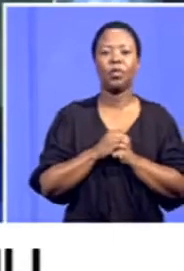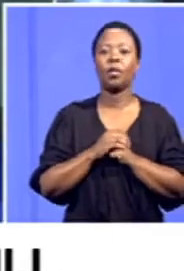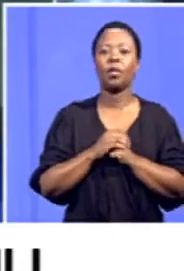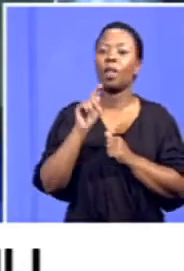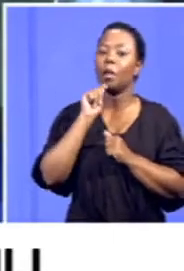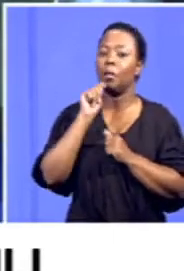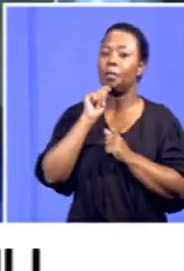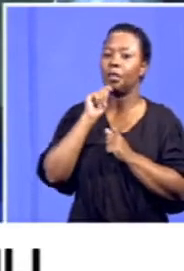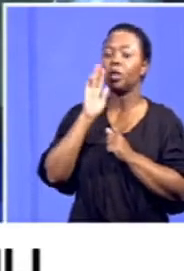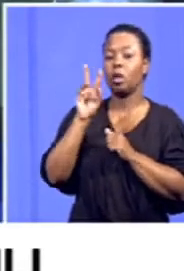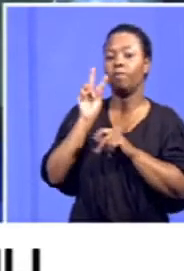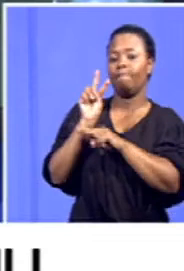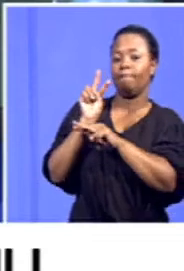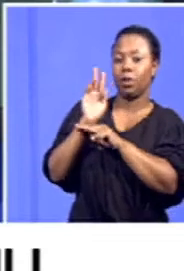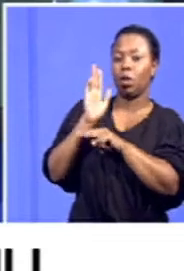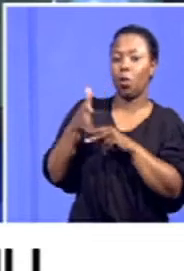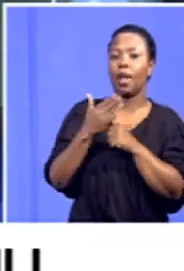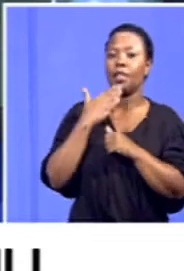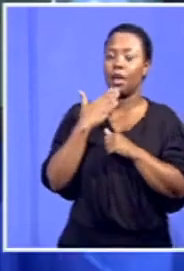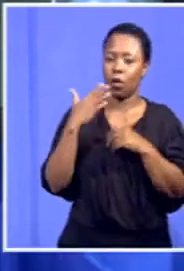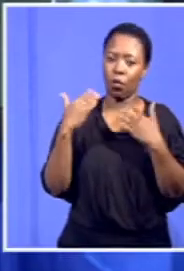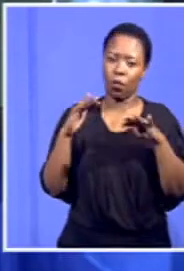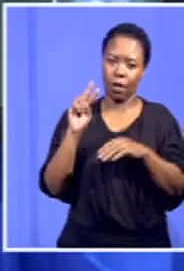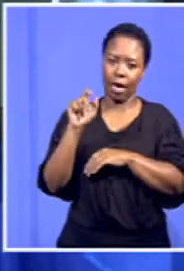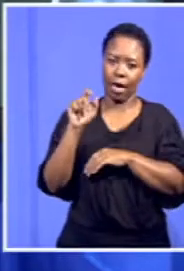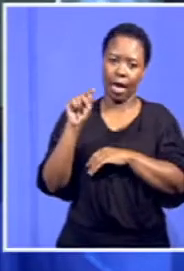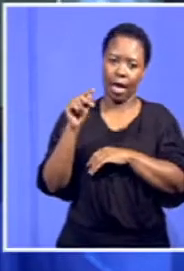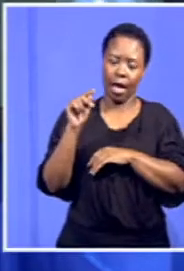certainly will be keeping an eye on that. Thanks very much indeed, Natasha. We will be touching base with